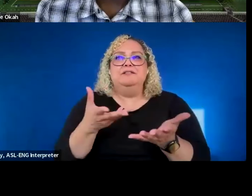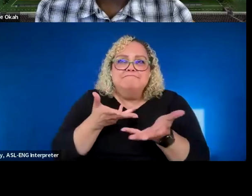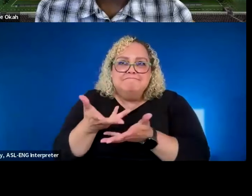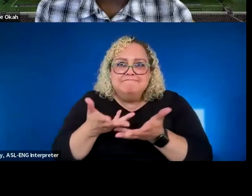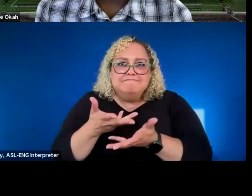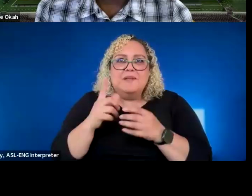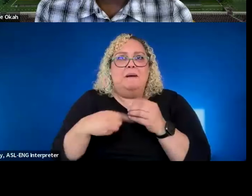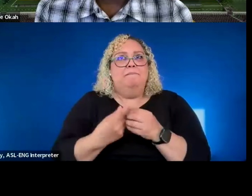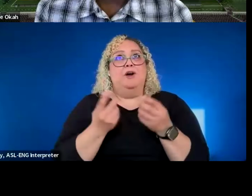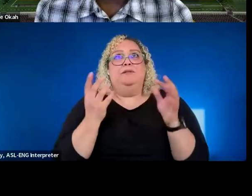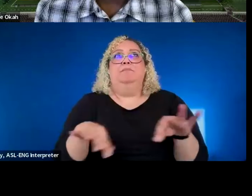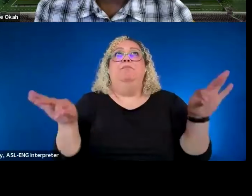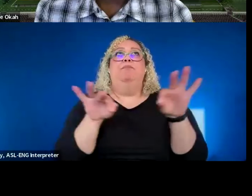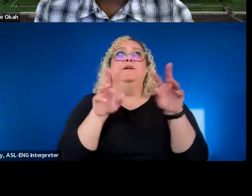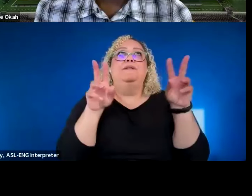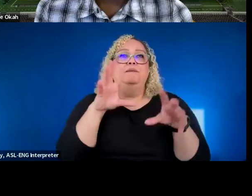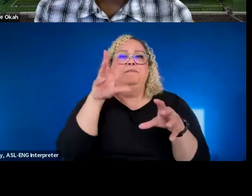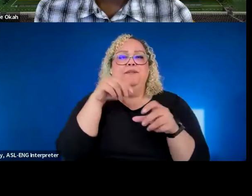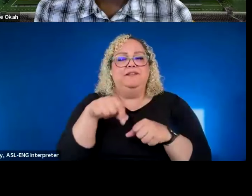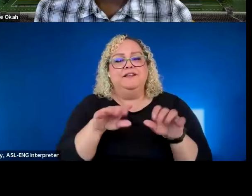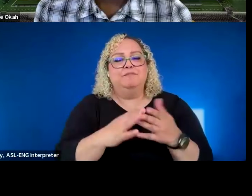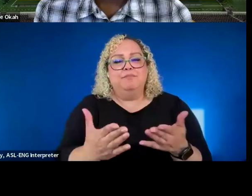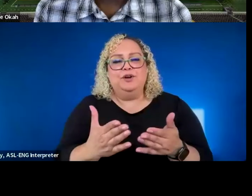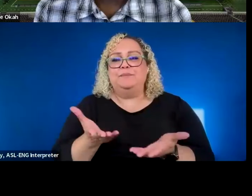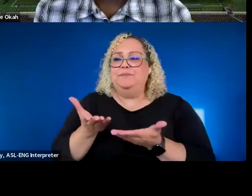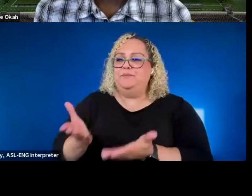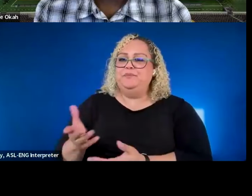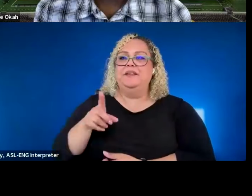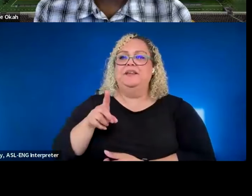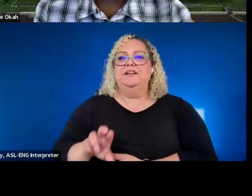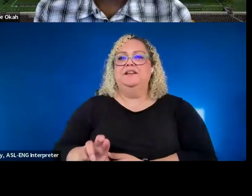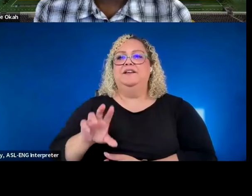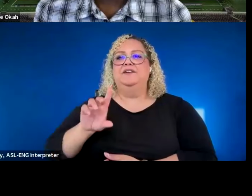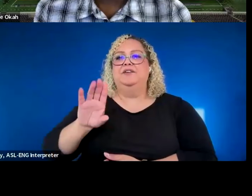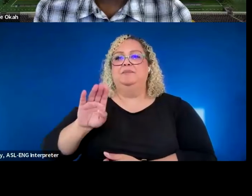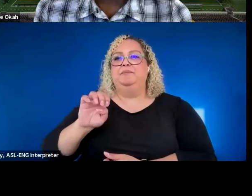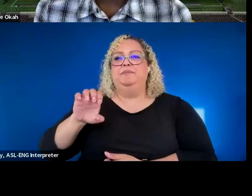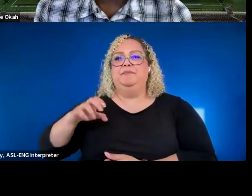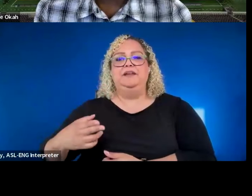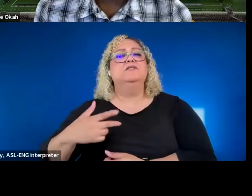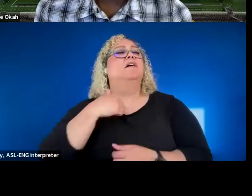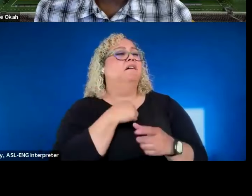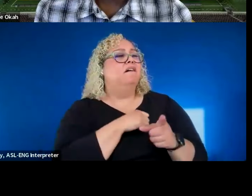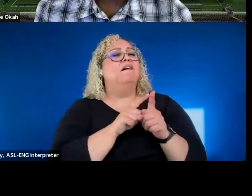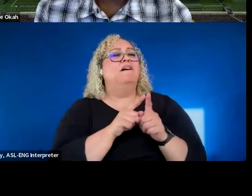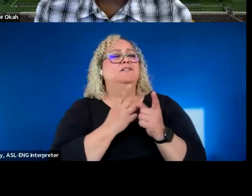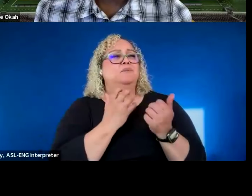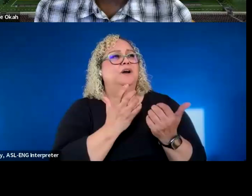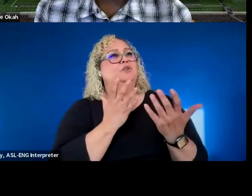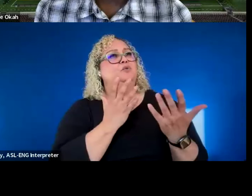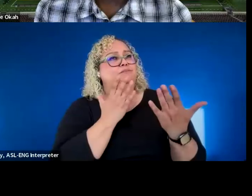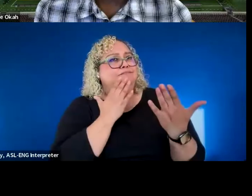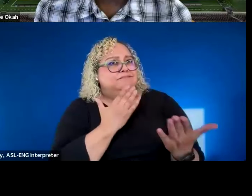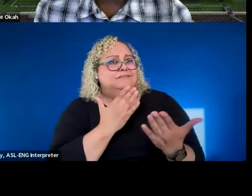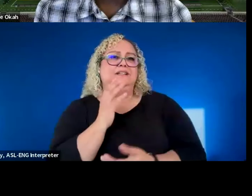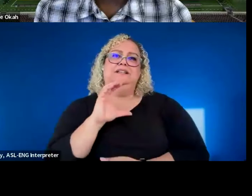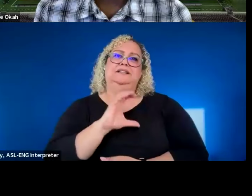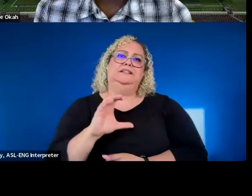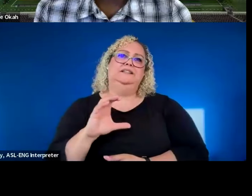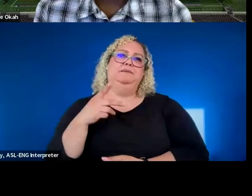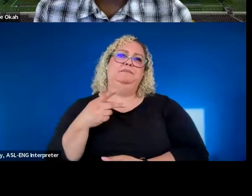Dr. Beech. Thank you. I'd like to end also on that note of gratitude to CCPH, to